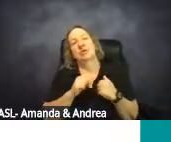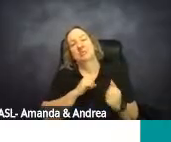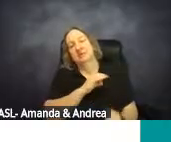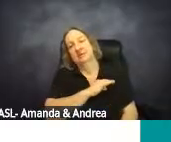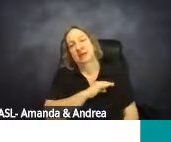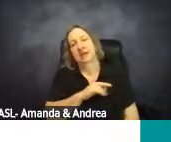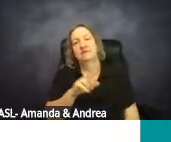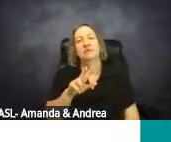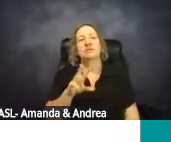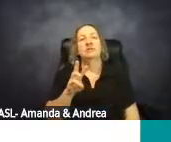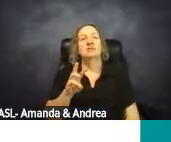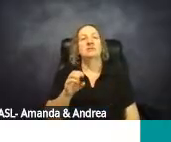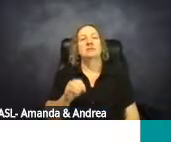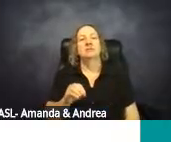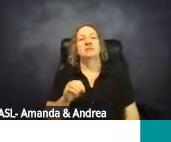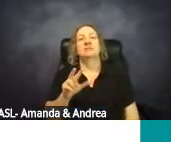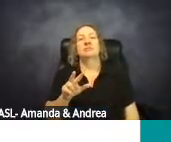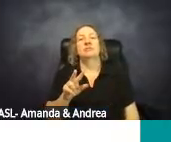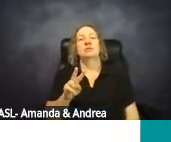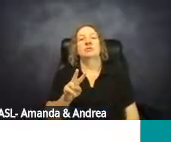at